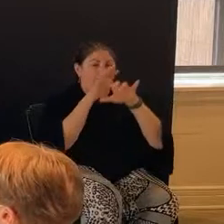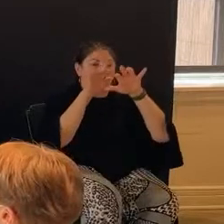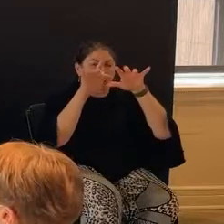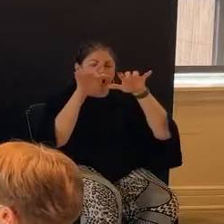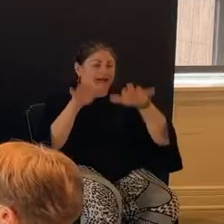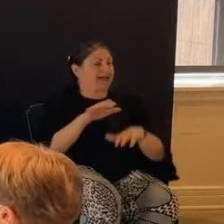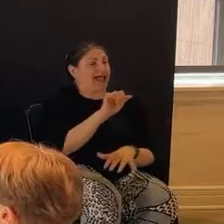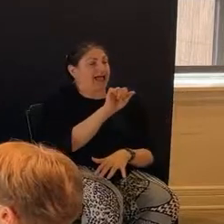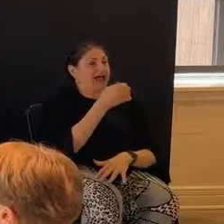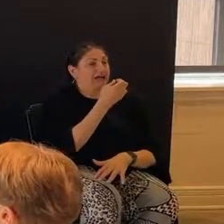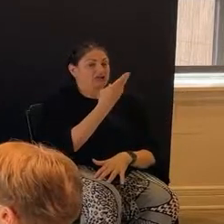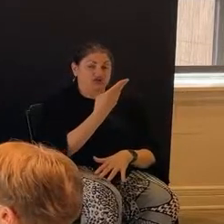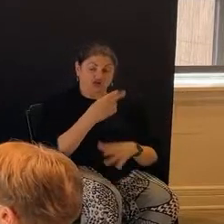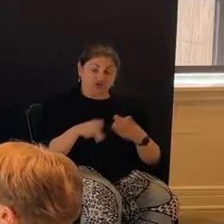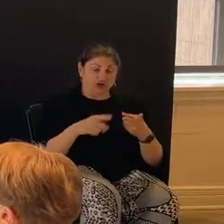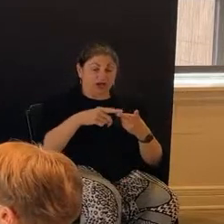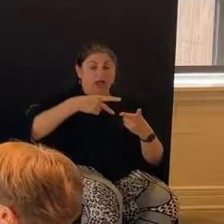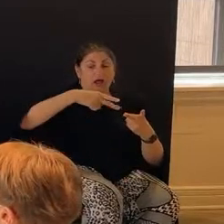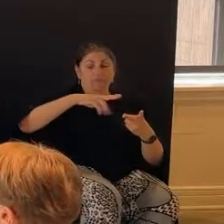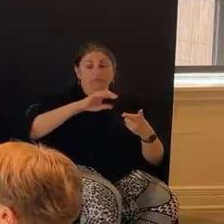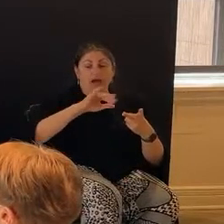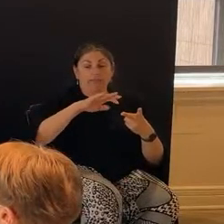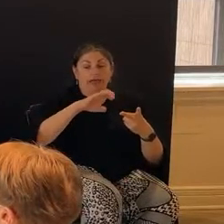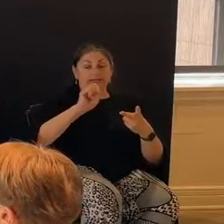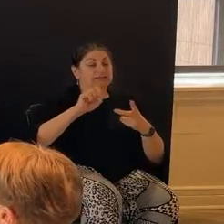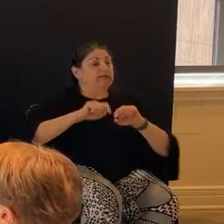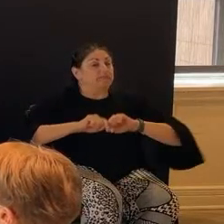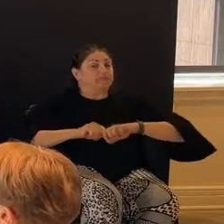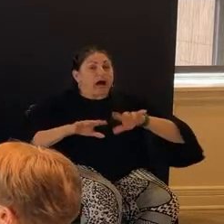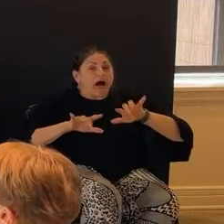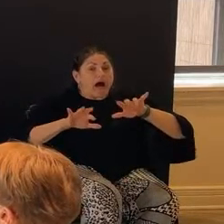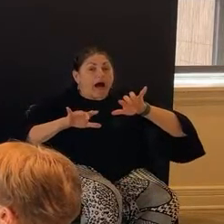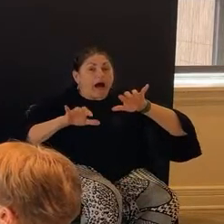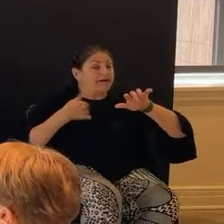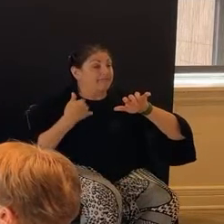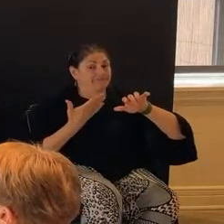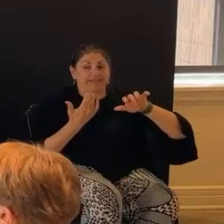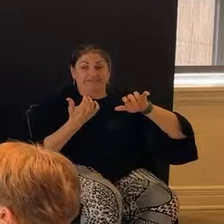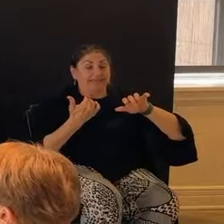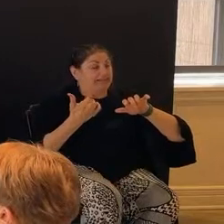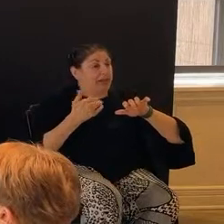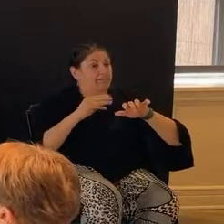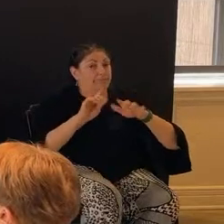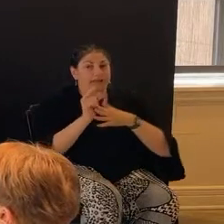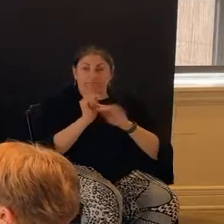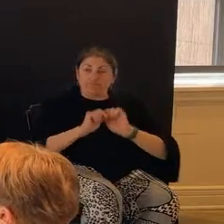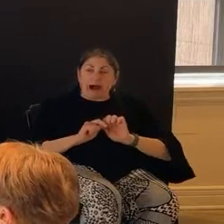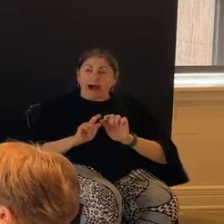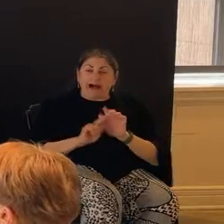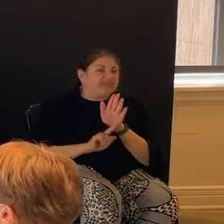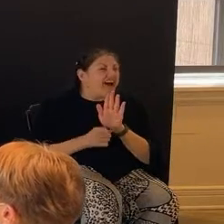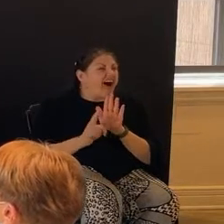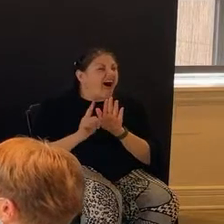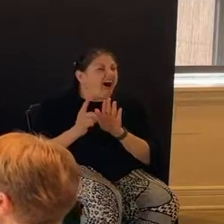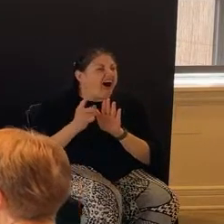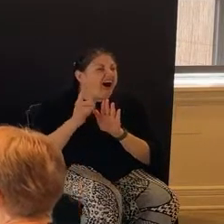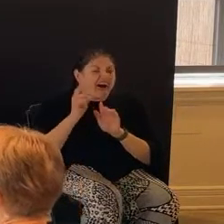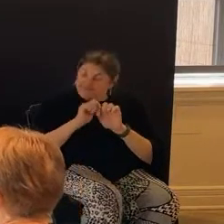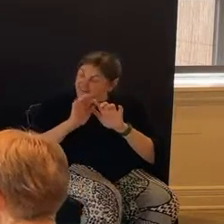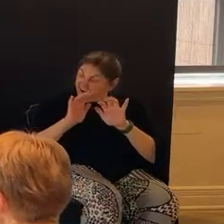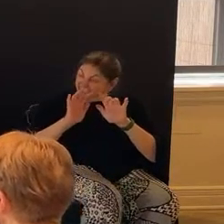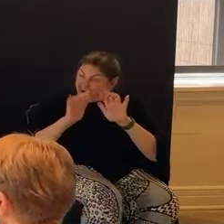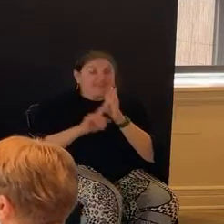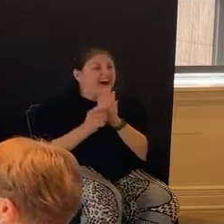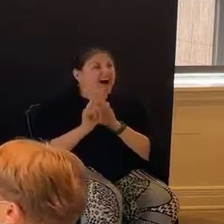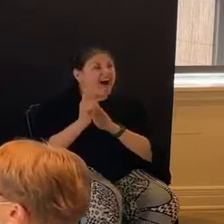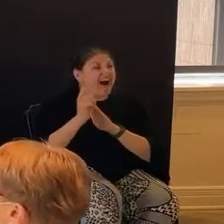rose about 15 miles in the sky in about 15 minutes. And so the main eruption lasted about 9 hours. And so to think of